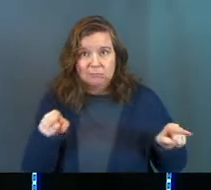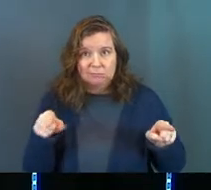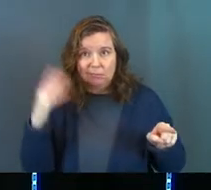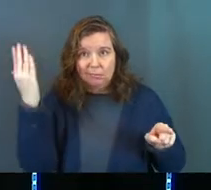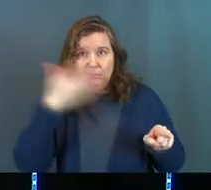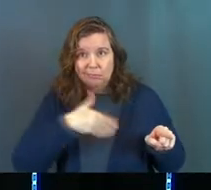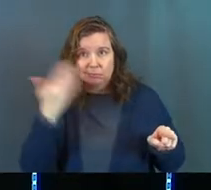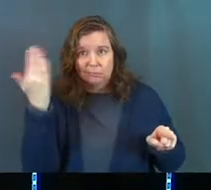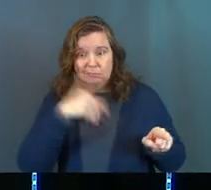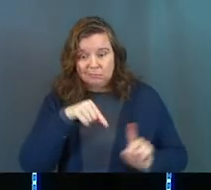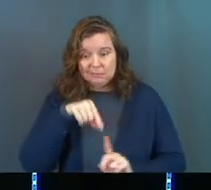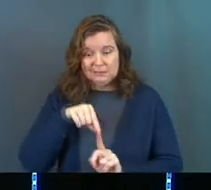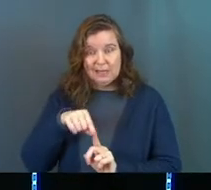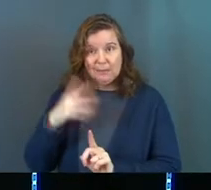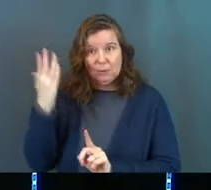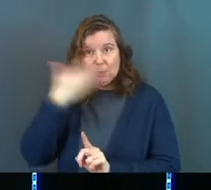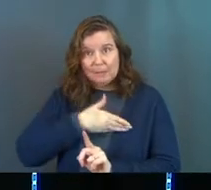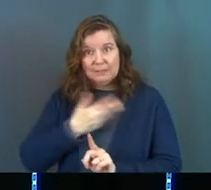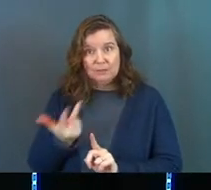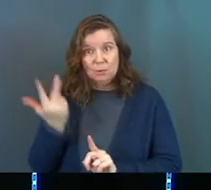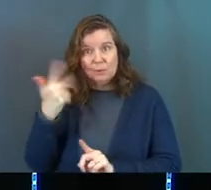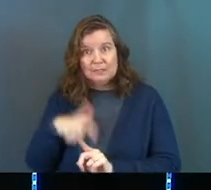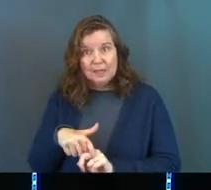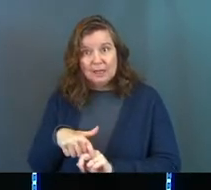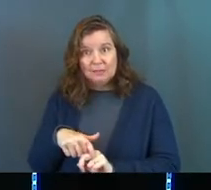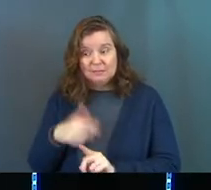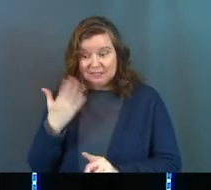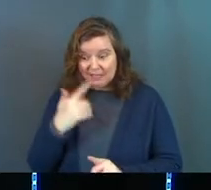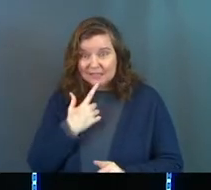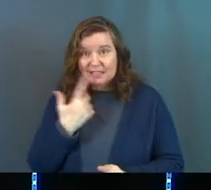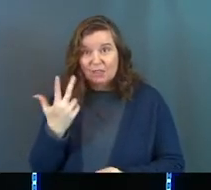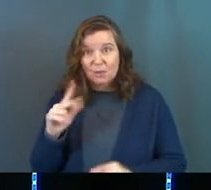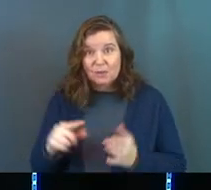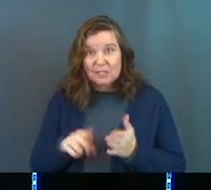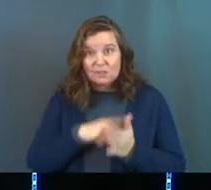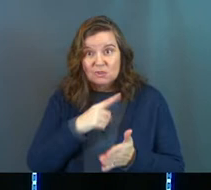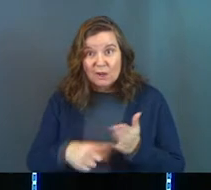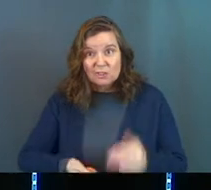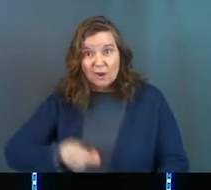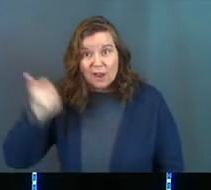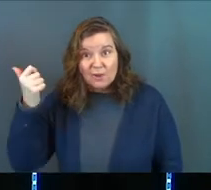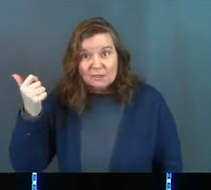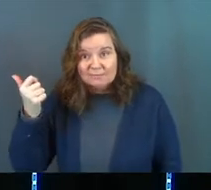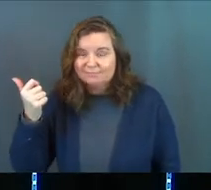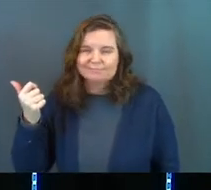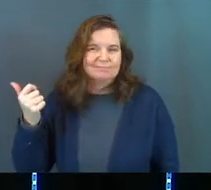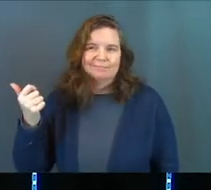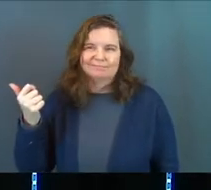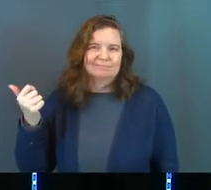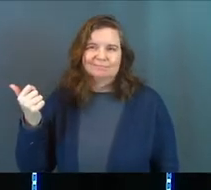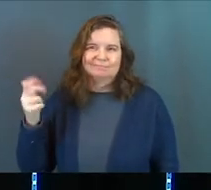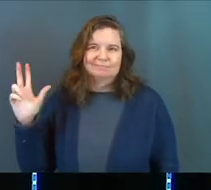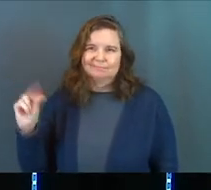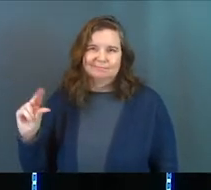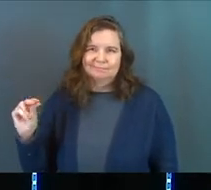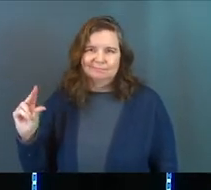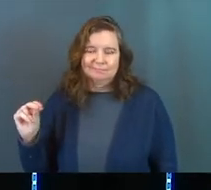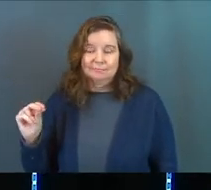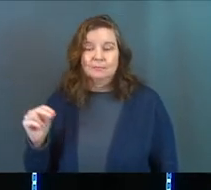Samuel had missed him three times. Did God say three strikes and you're out? No.